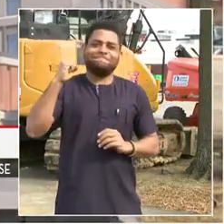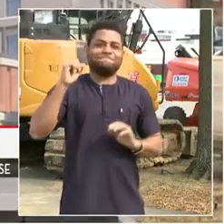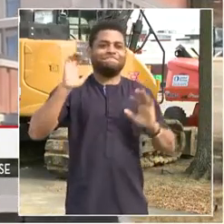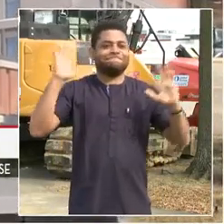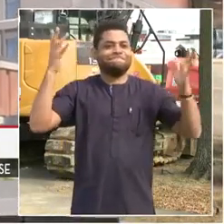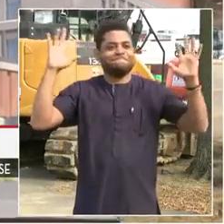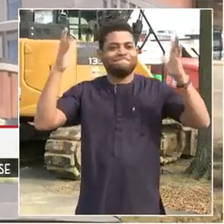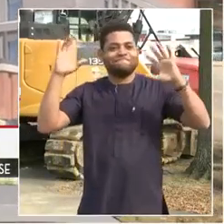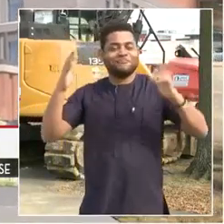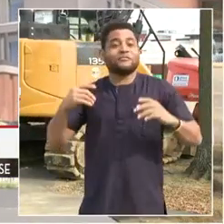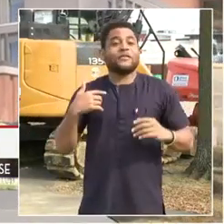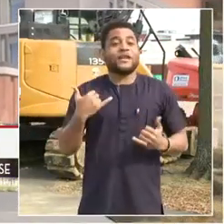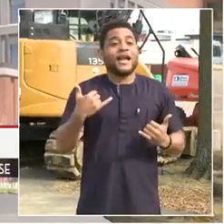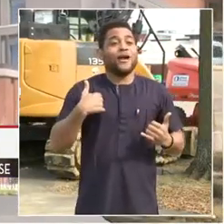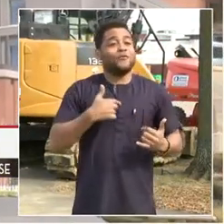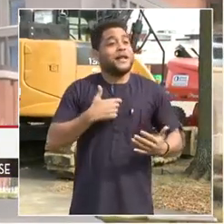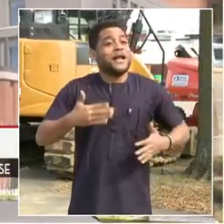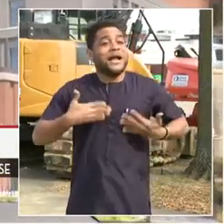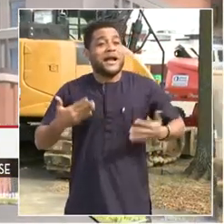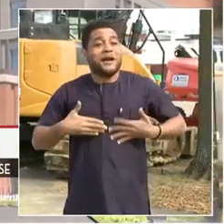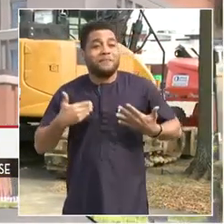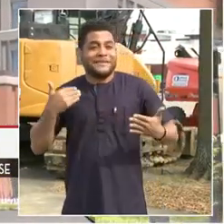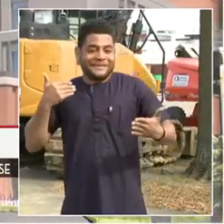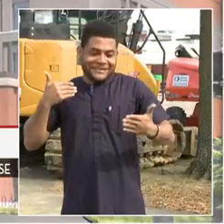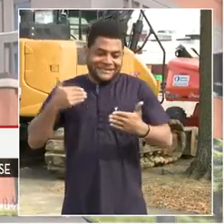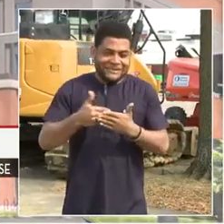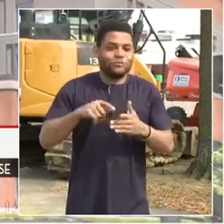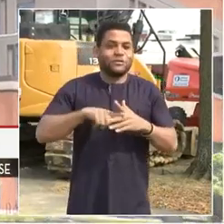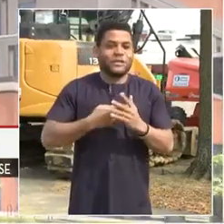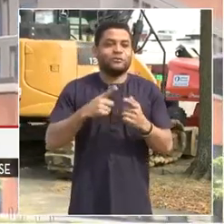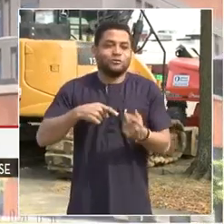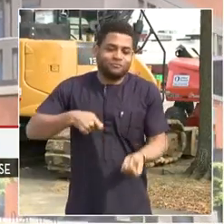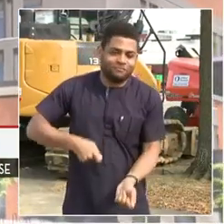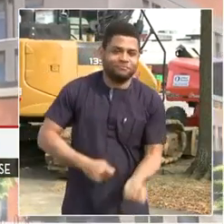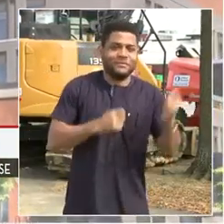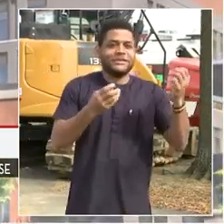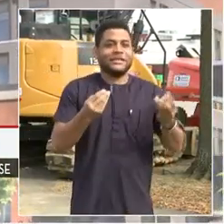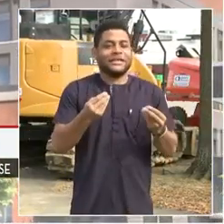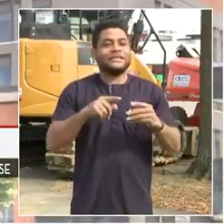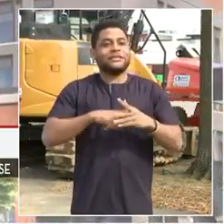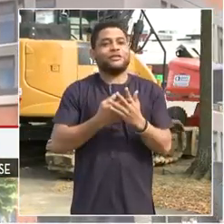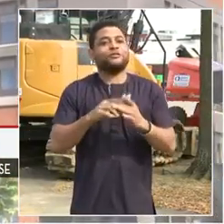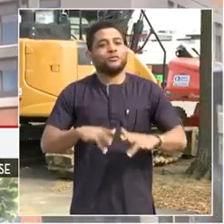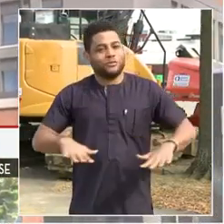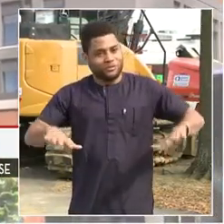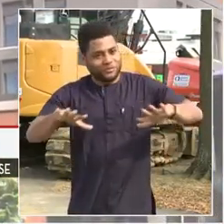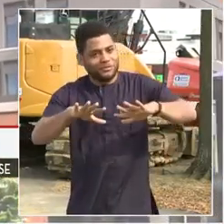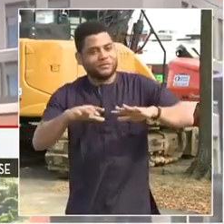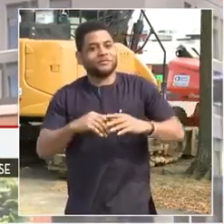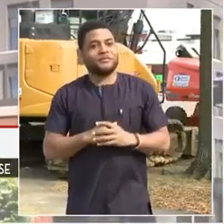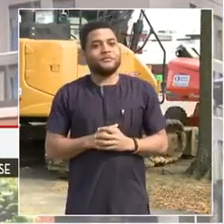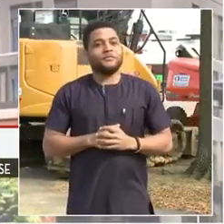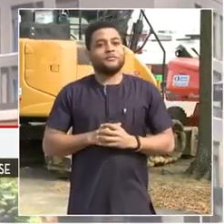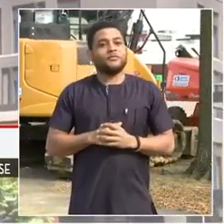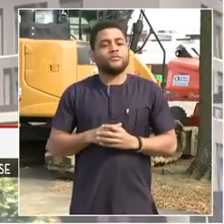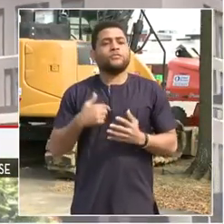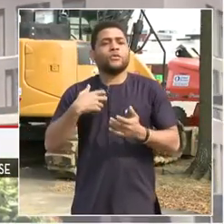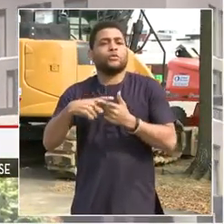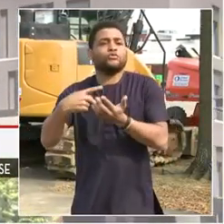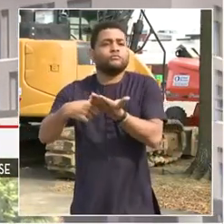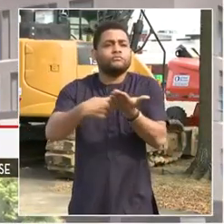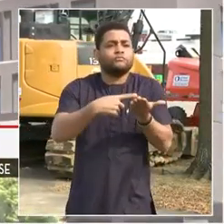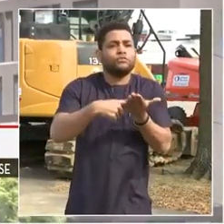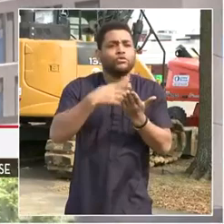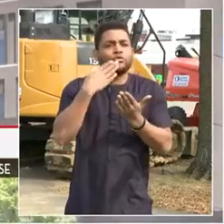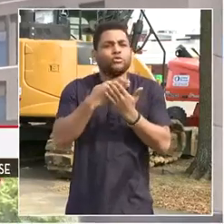that we are about to break ground on this new facility and talking to some good friends at GW in the